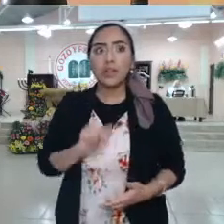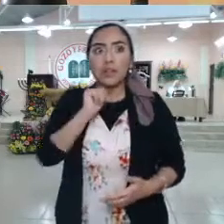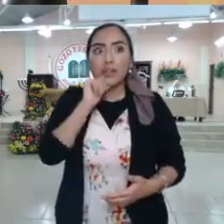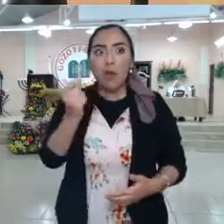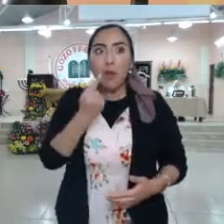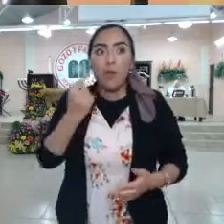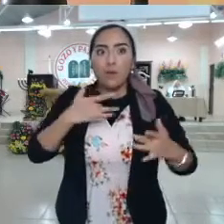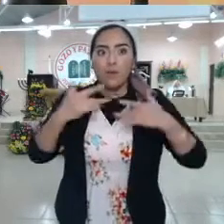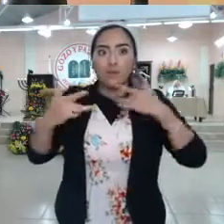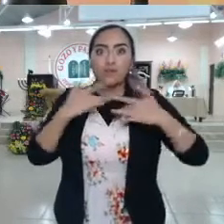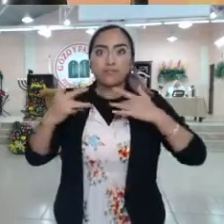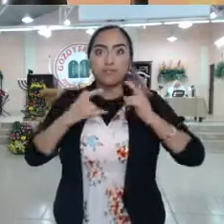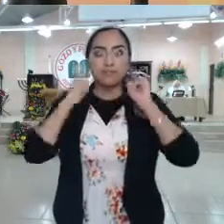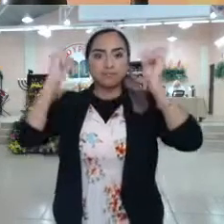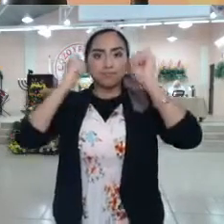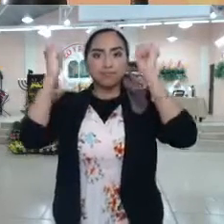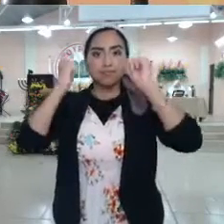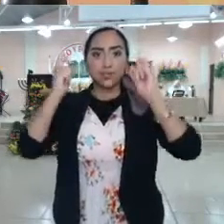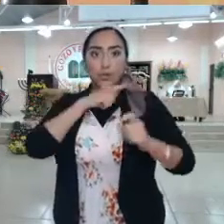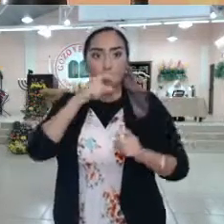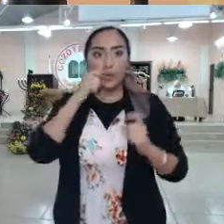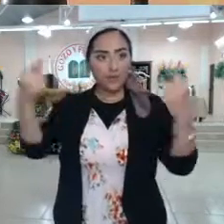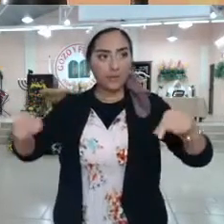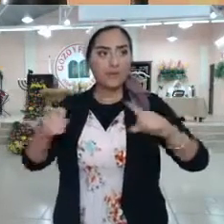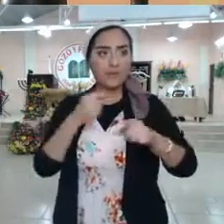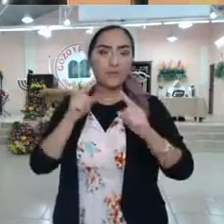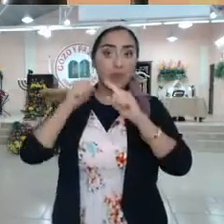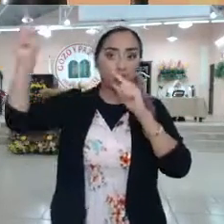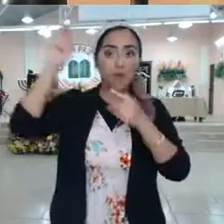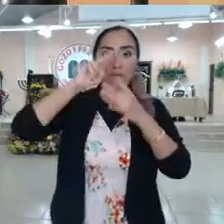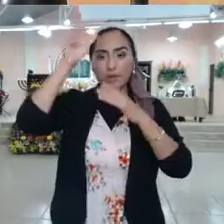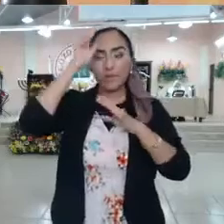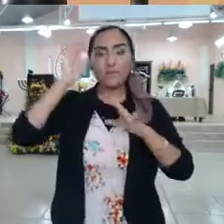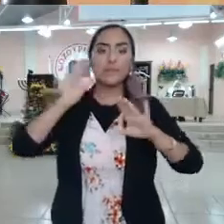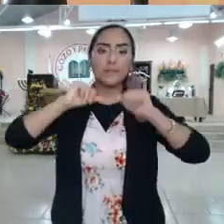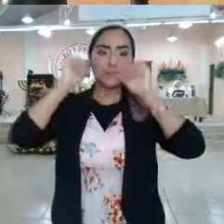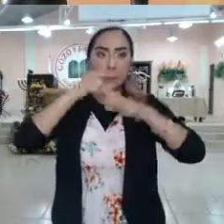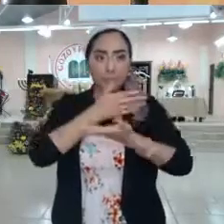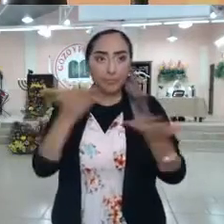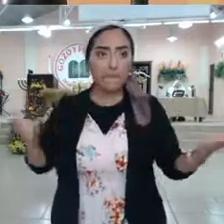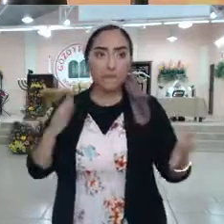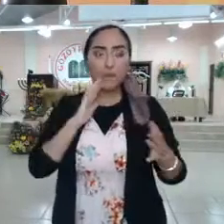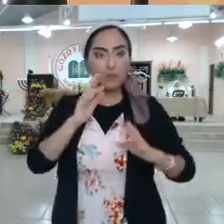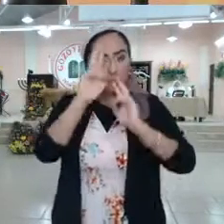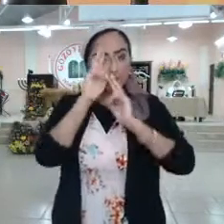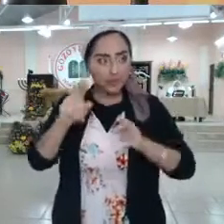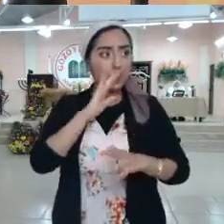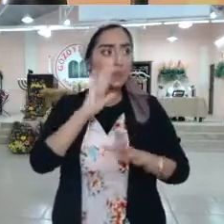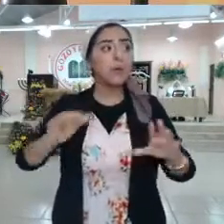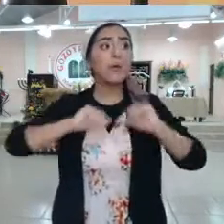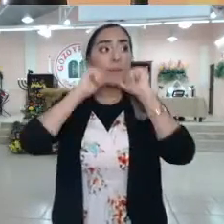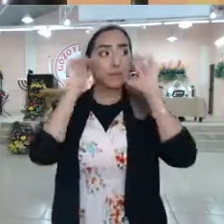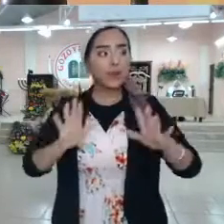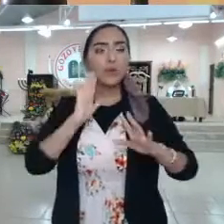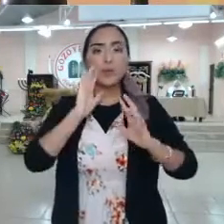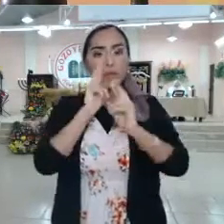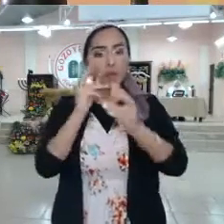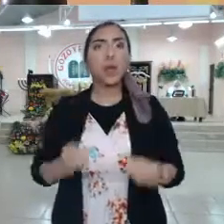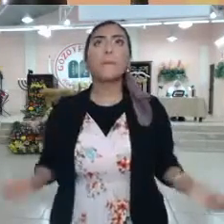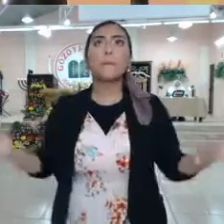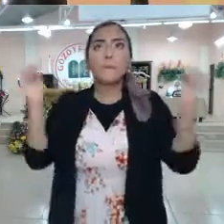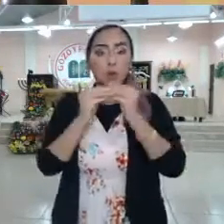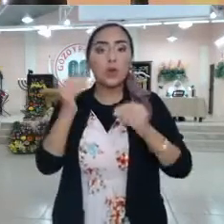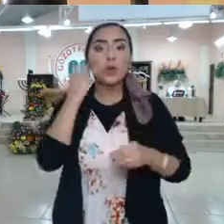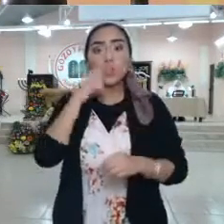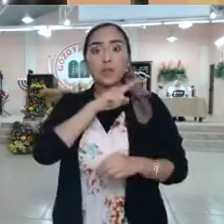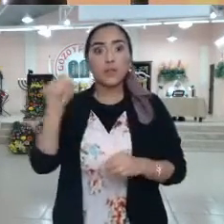clean. May not only be excitement of the feast, you that you came from so far away, the Eternal Father is going to bless you, and He's going to honor you, and He's going to bless you,